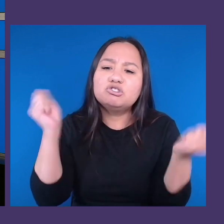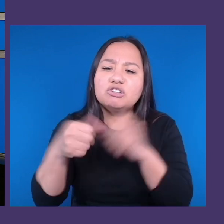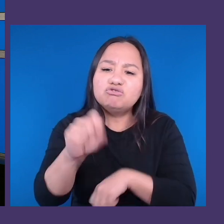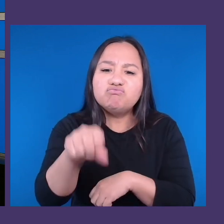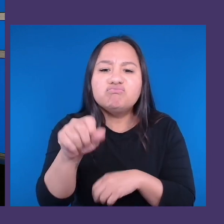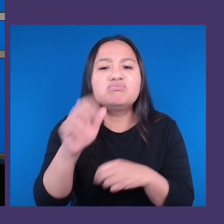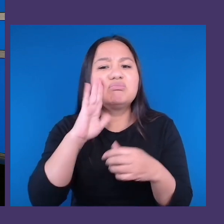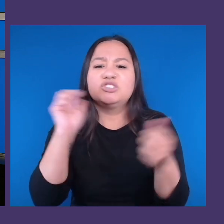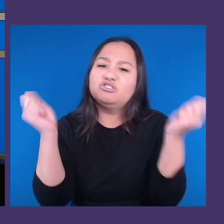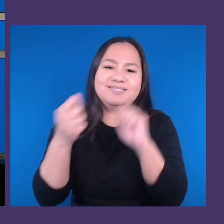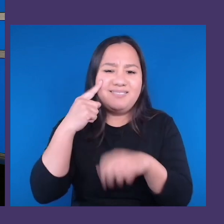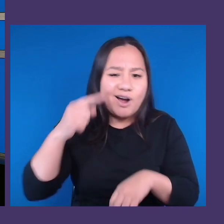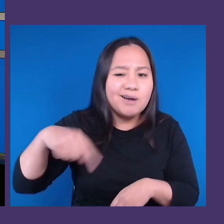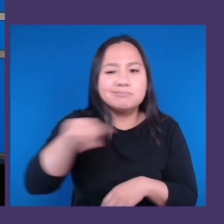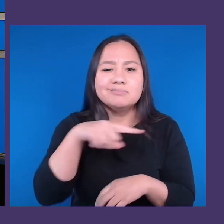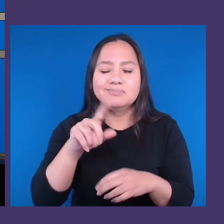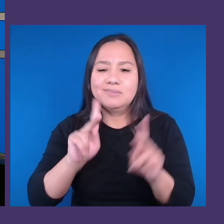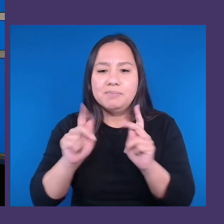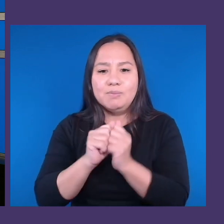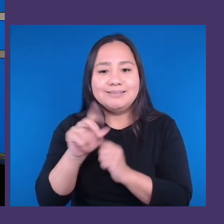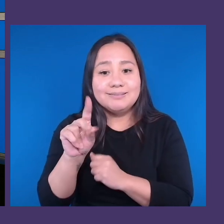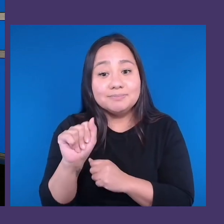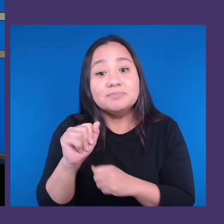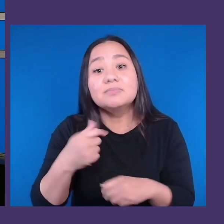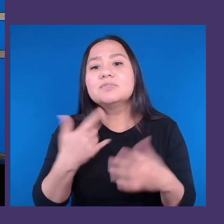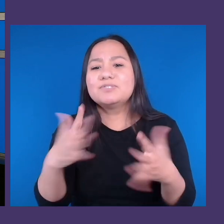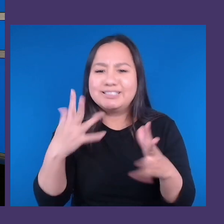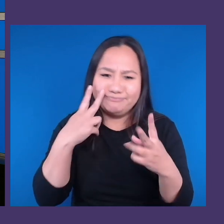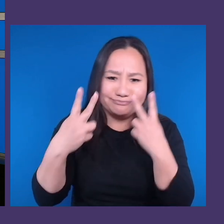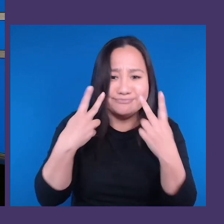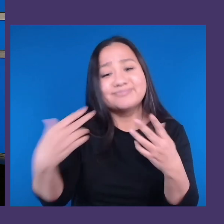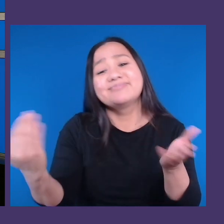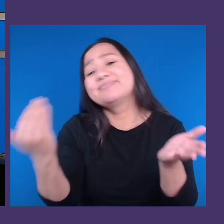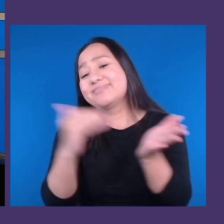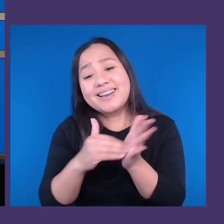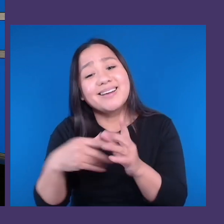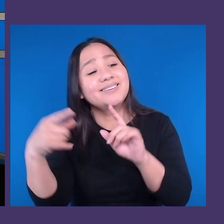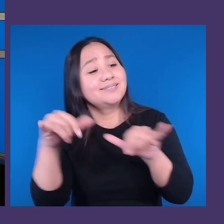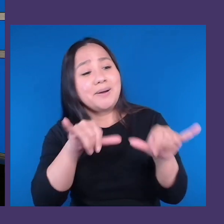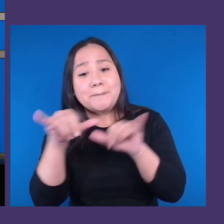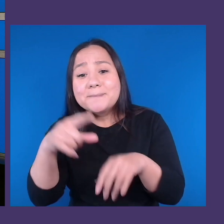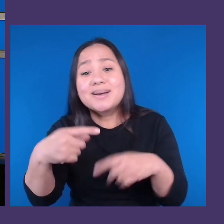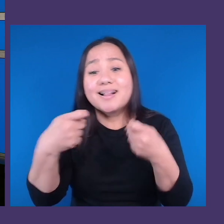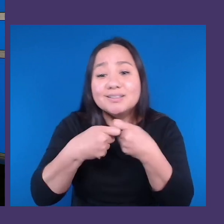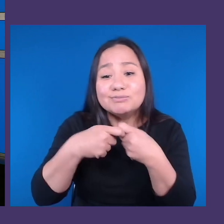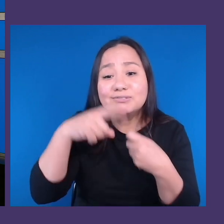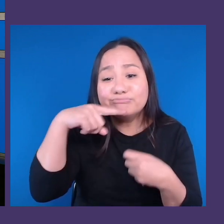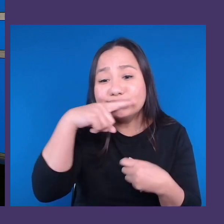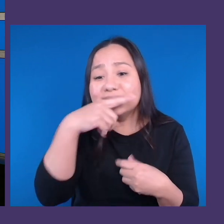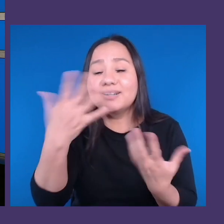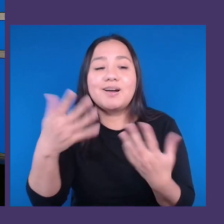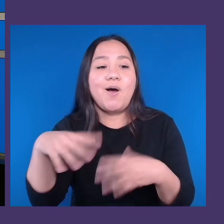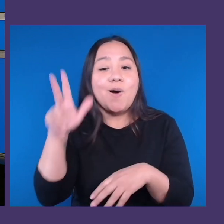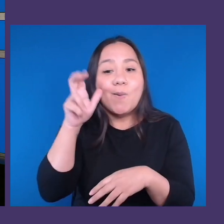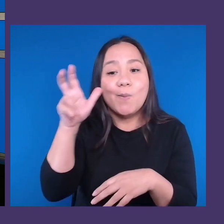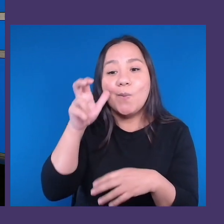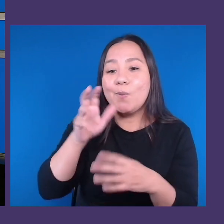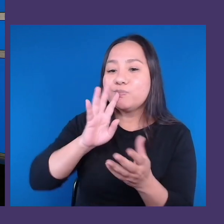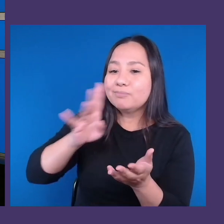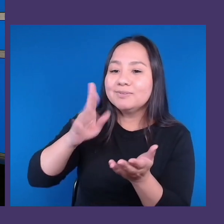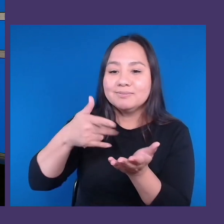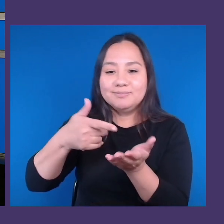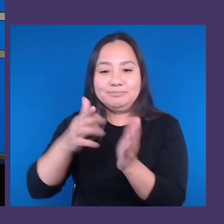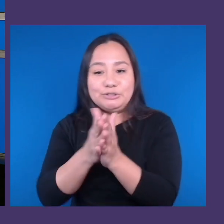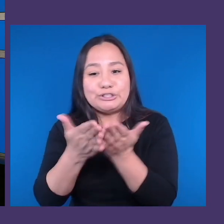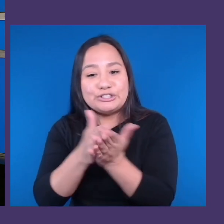It's, again, like the electric toothbrush or an Audible book. It turns out for